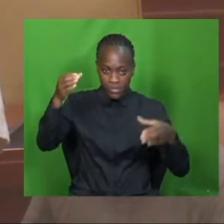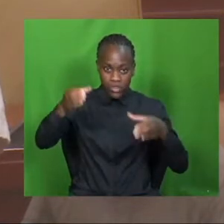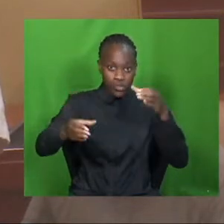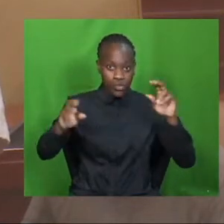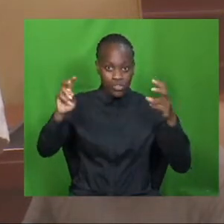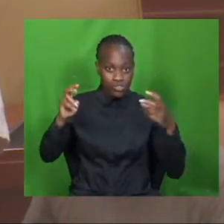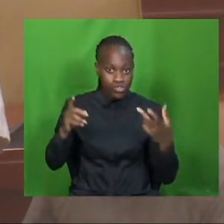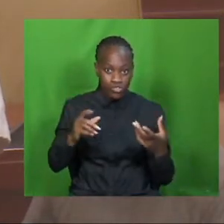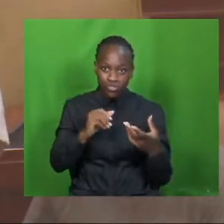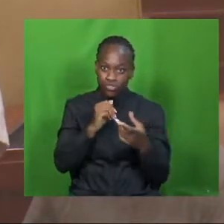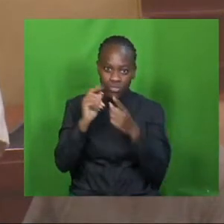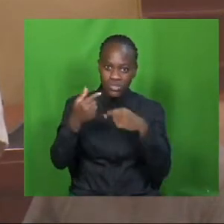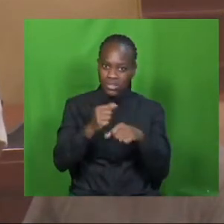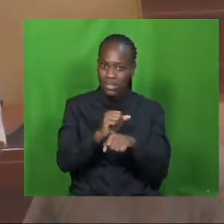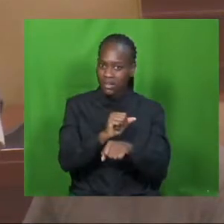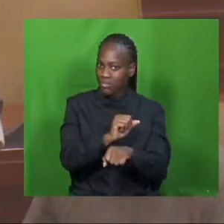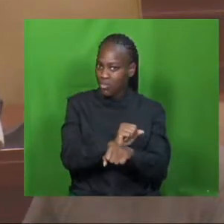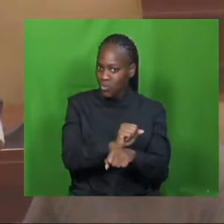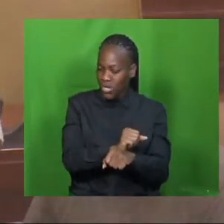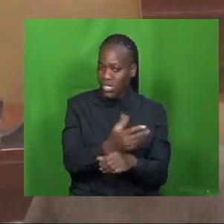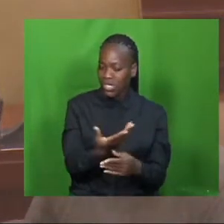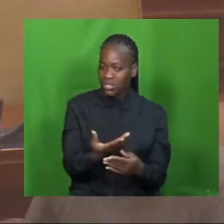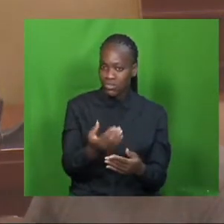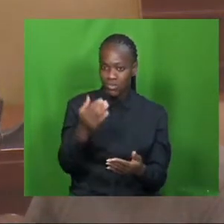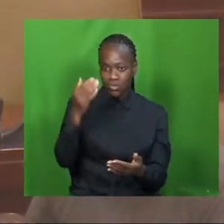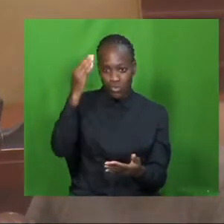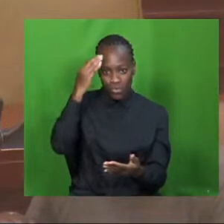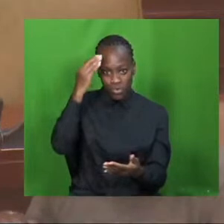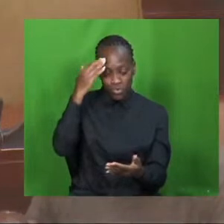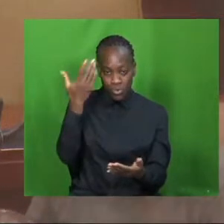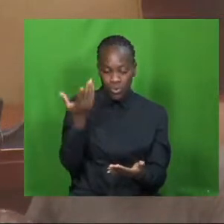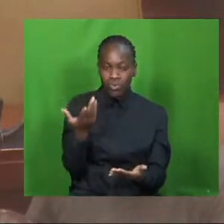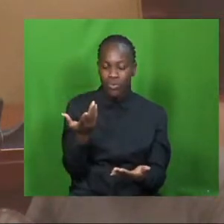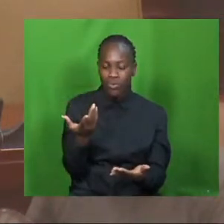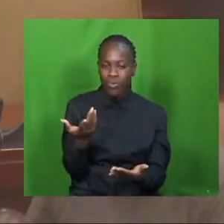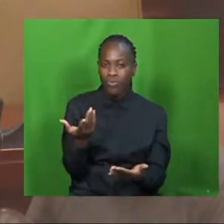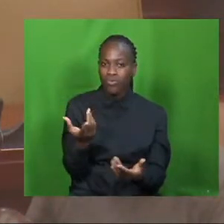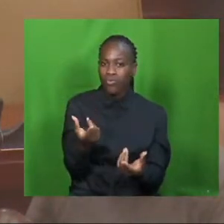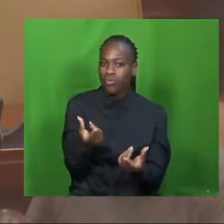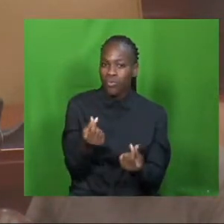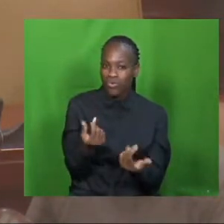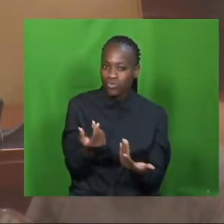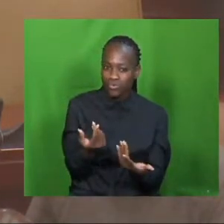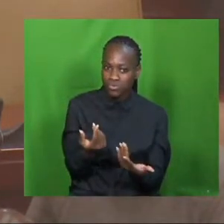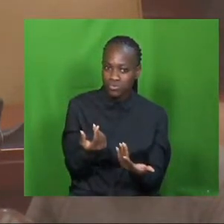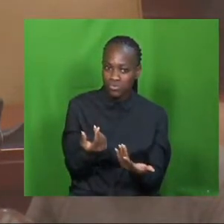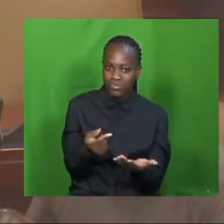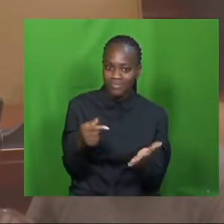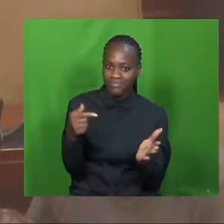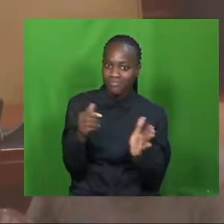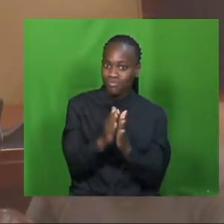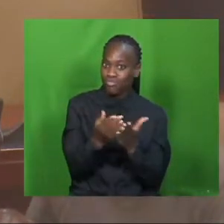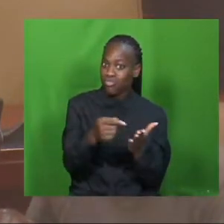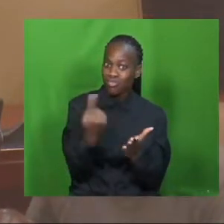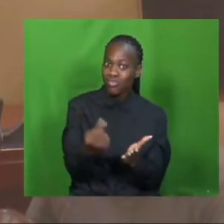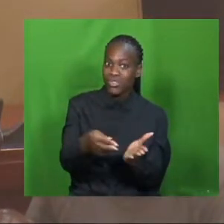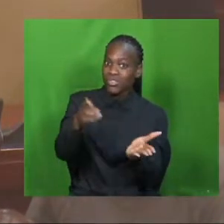Mr. Speaker, thank you for the opportunity. Mr. Speaker, I rise on the very important matter of our